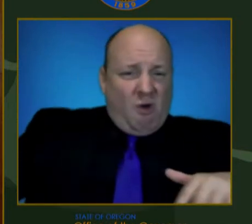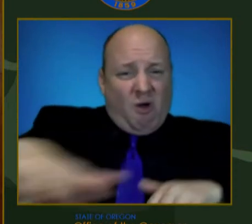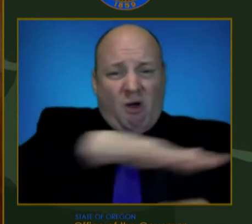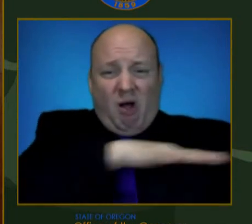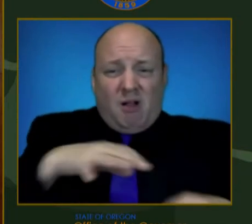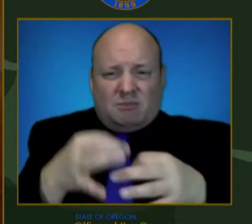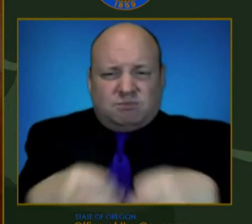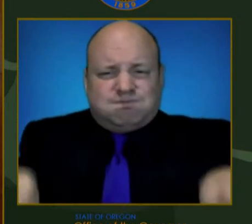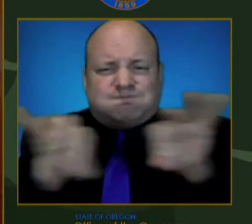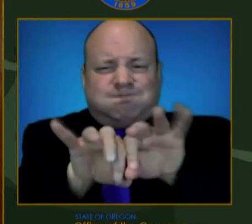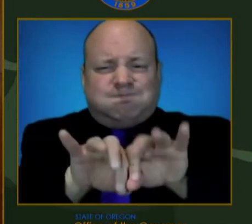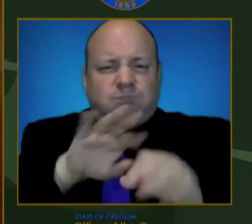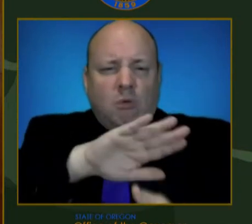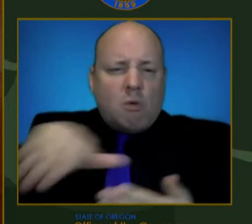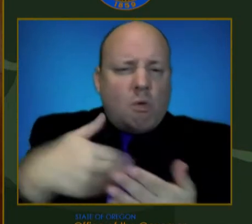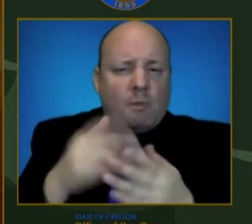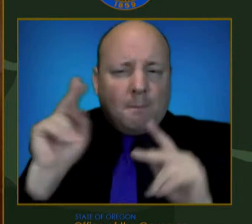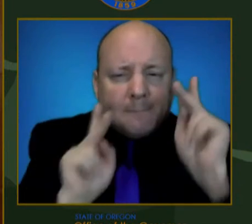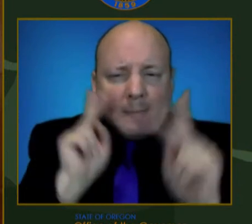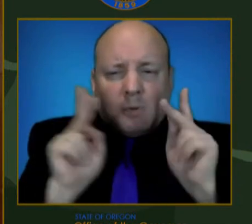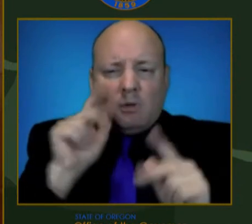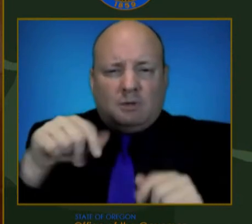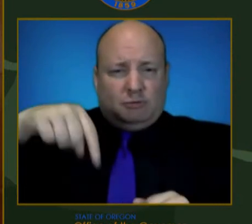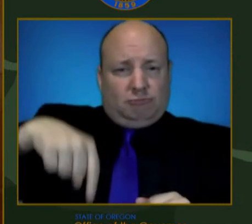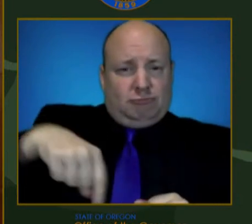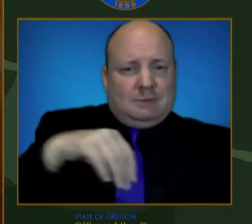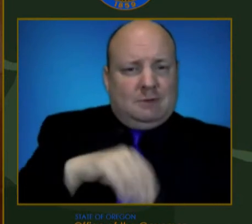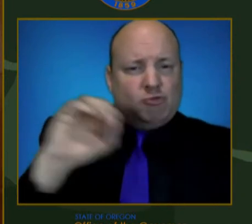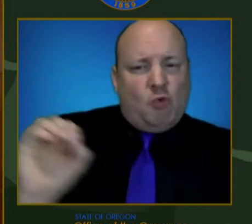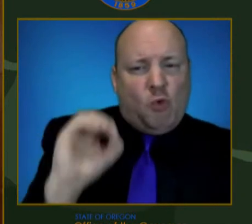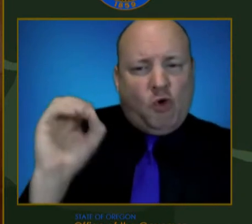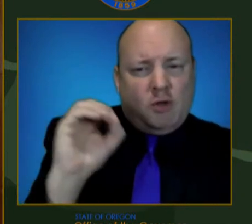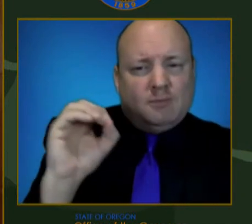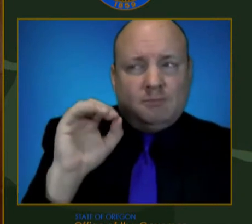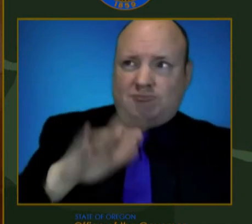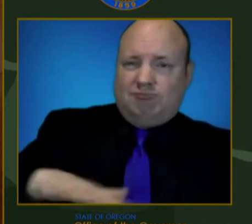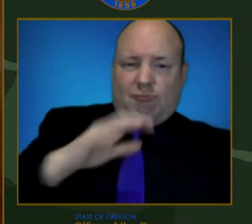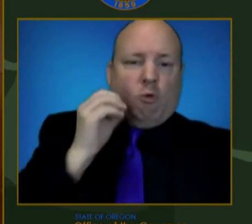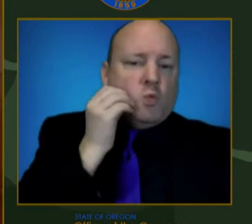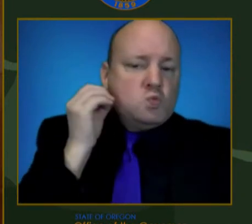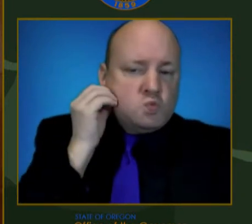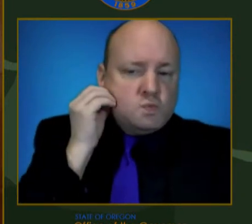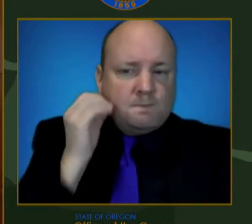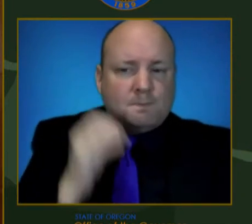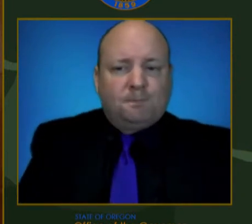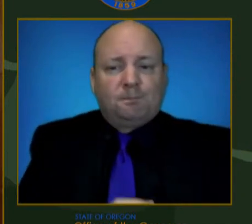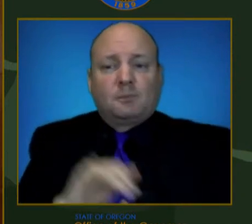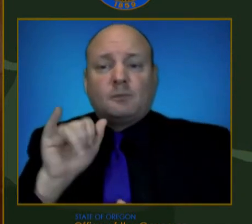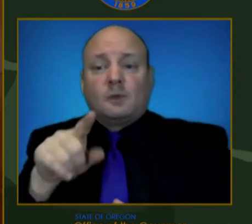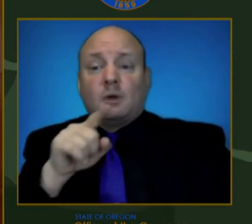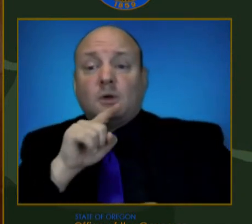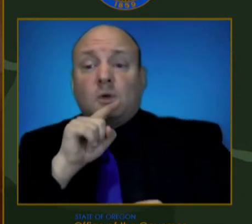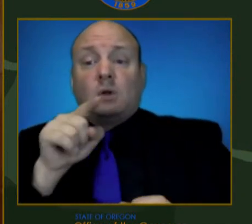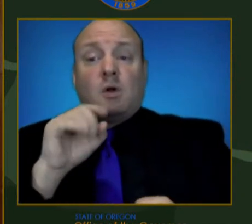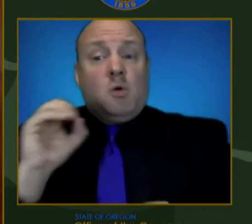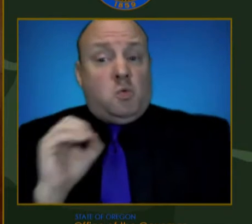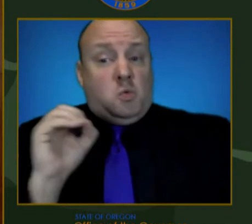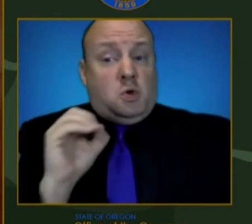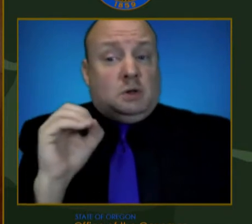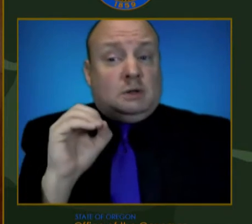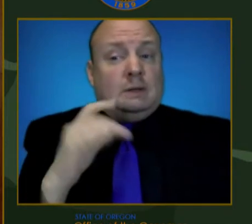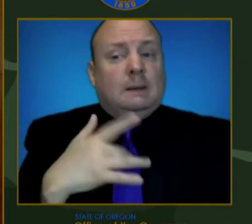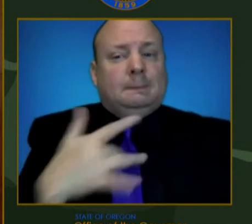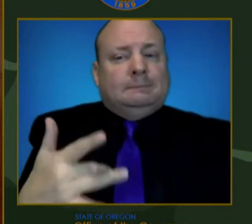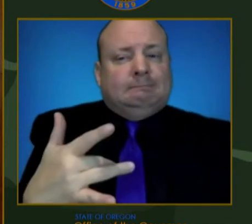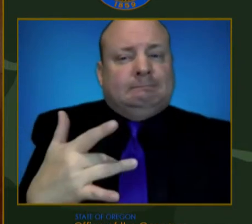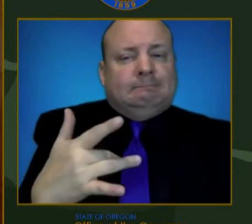us who call Oregon home. It is the perfect example of the Oregon way, coming